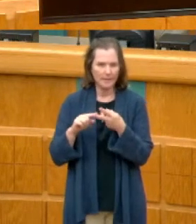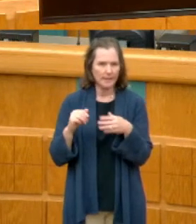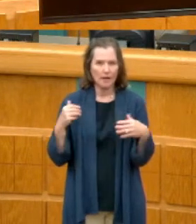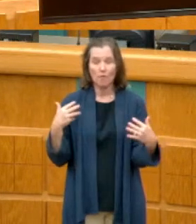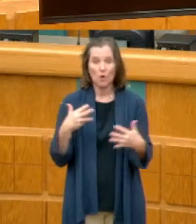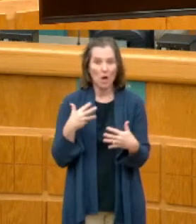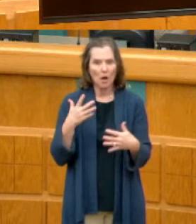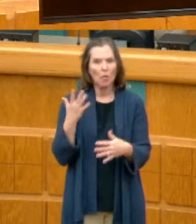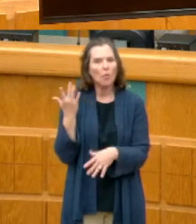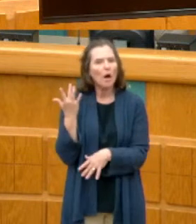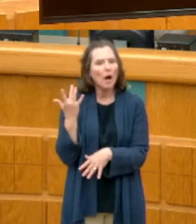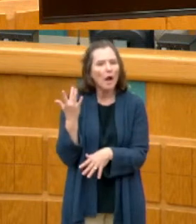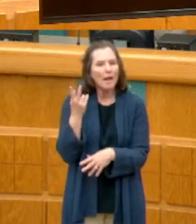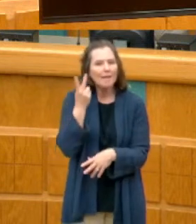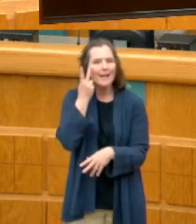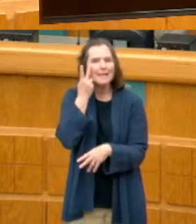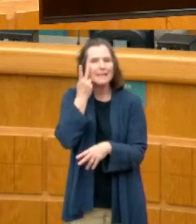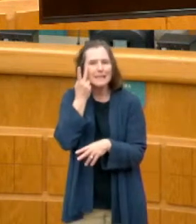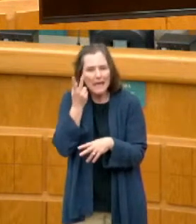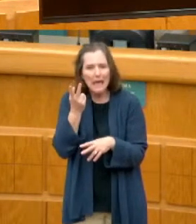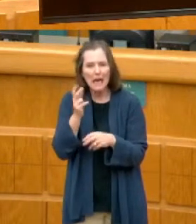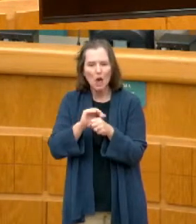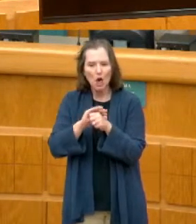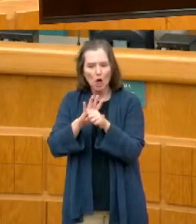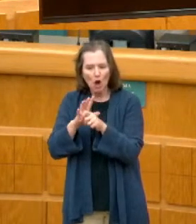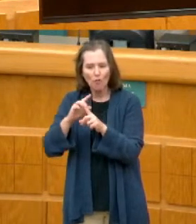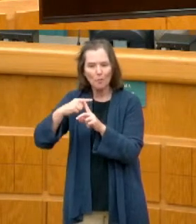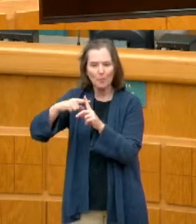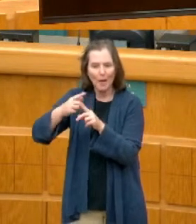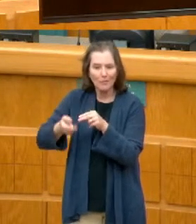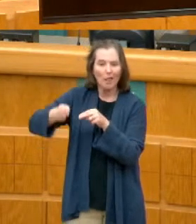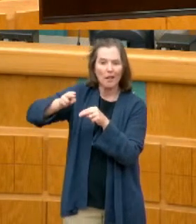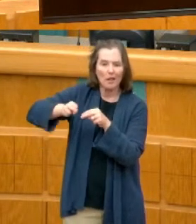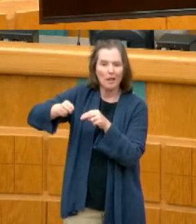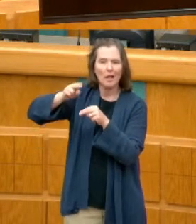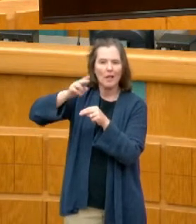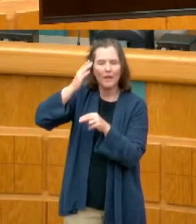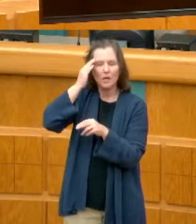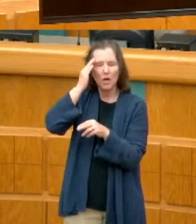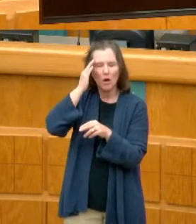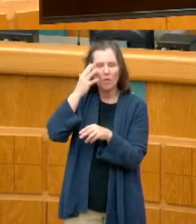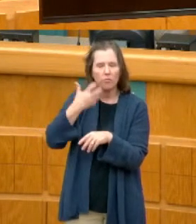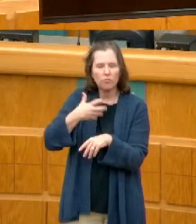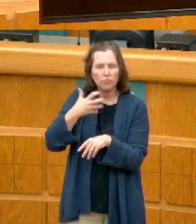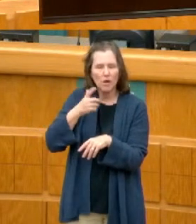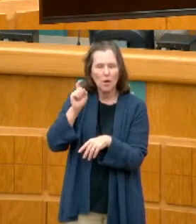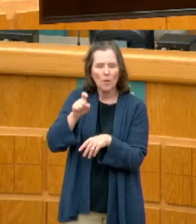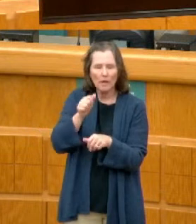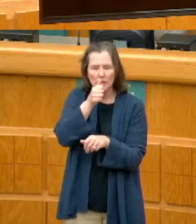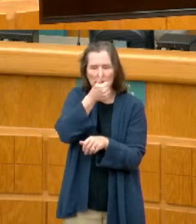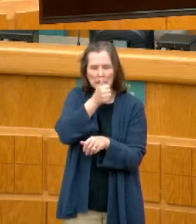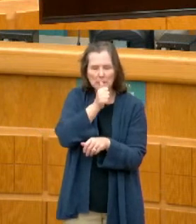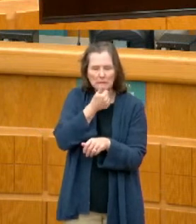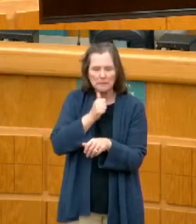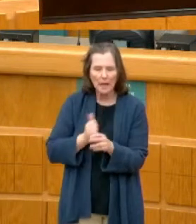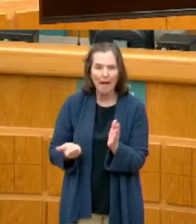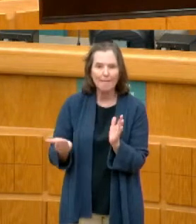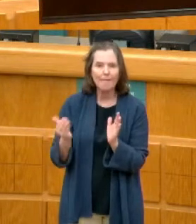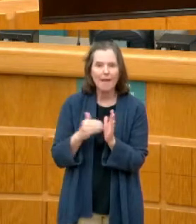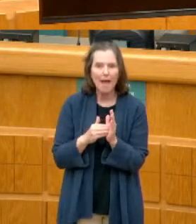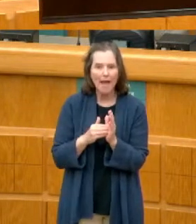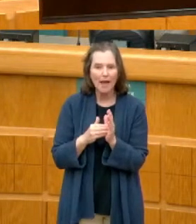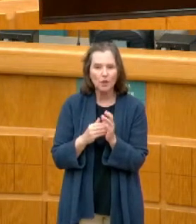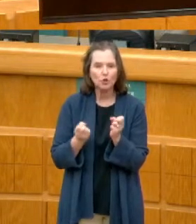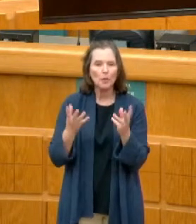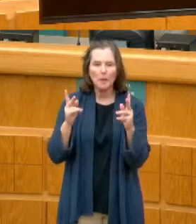again. And what makes it even that much more tragic is that we don't have to go through this again. You've heard